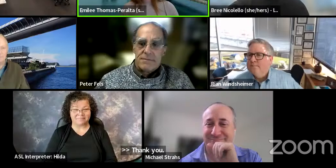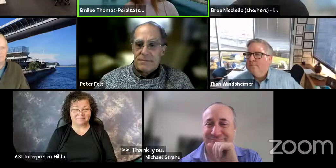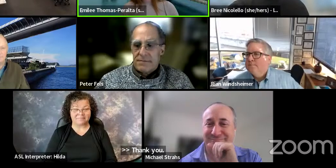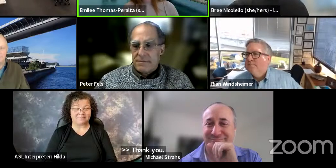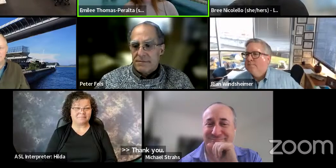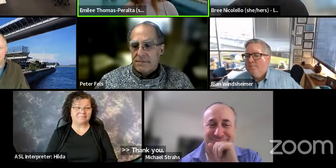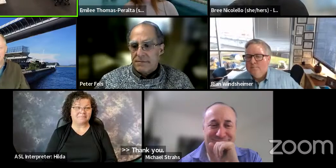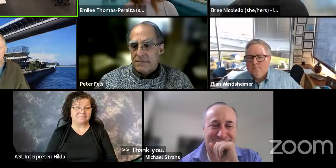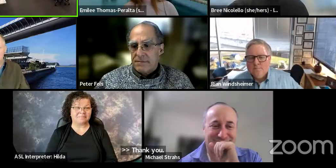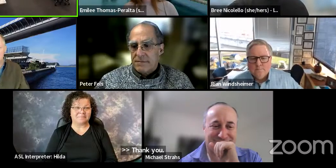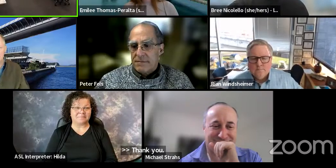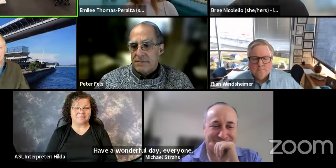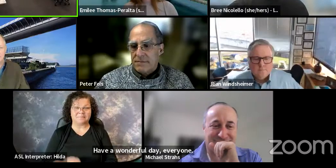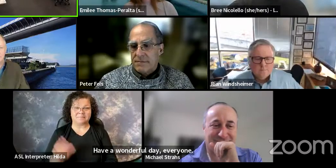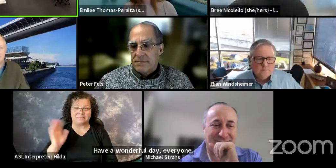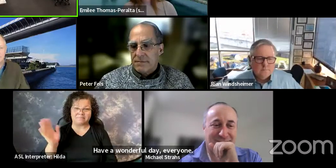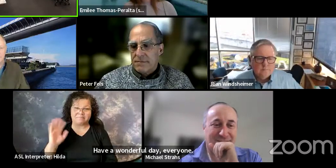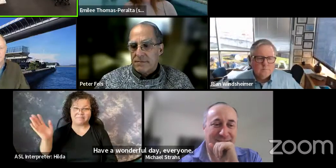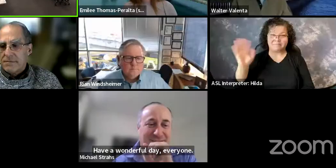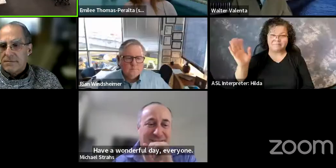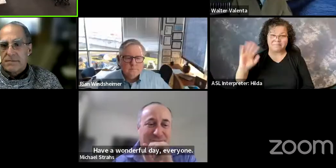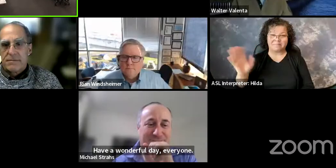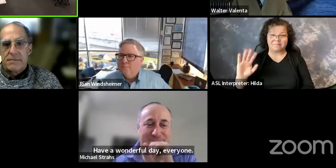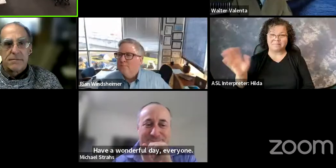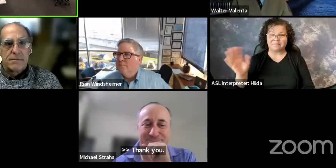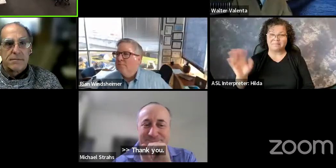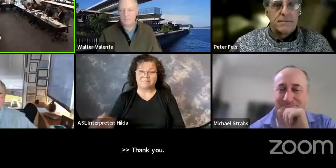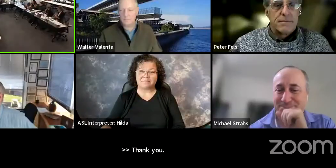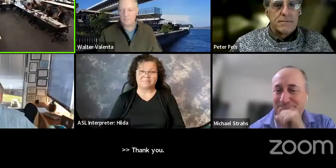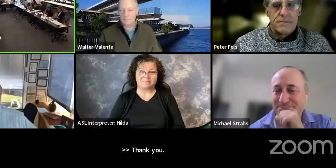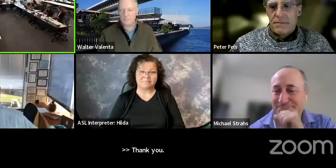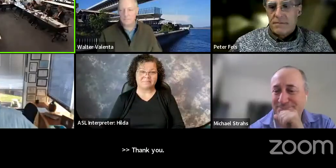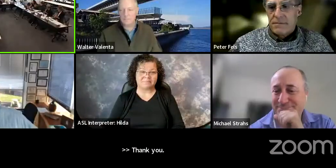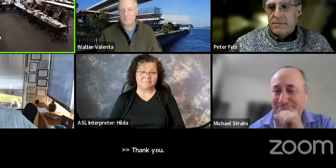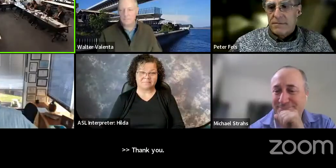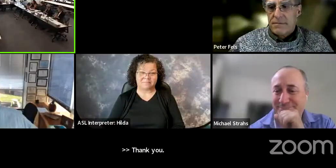Thank you.